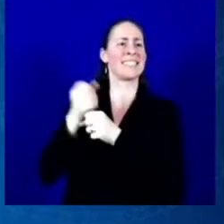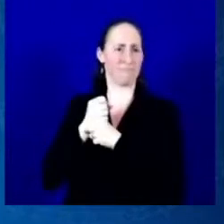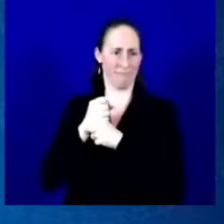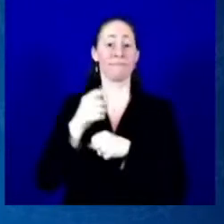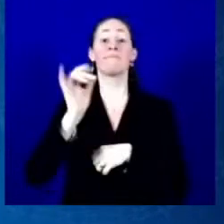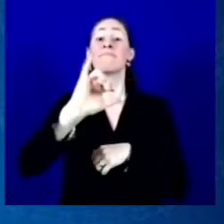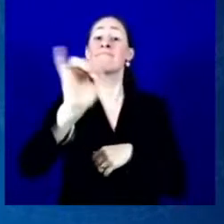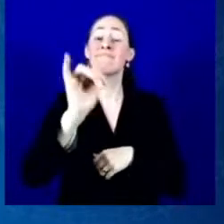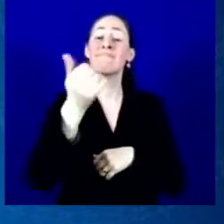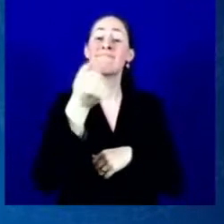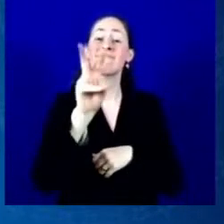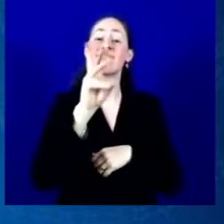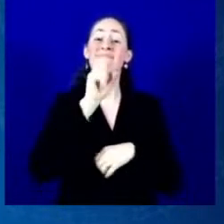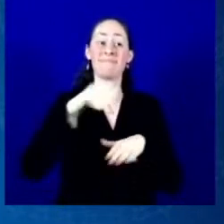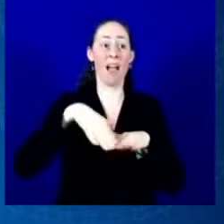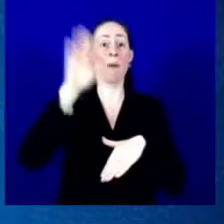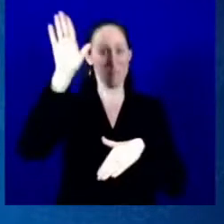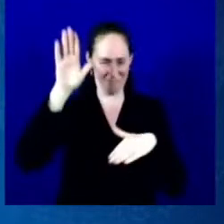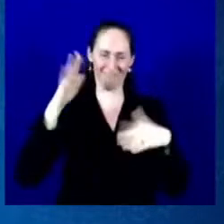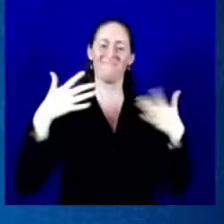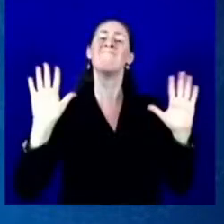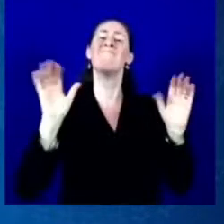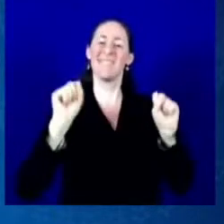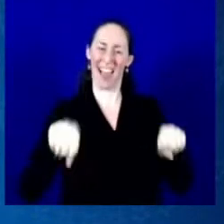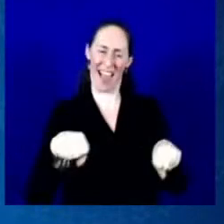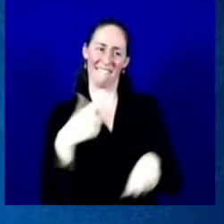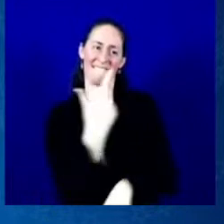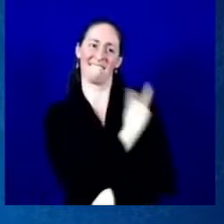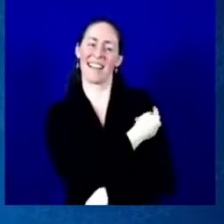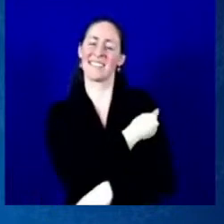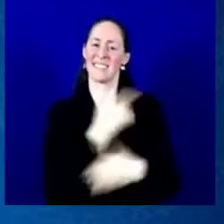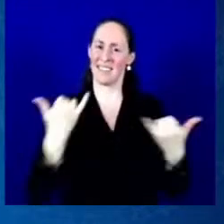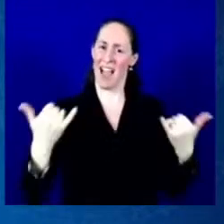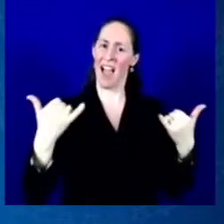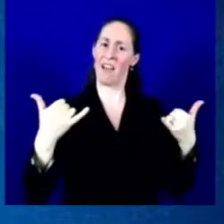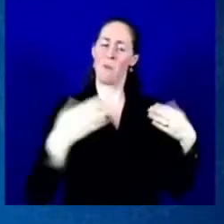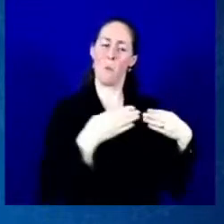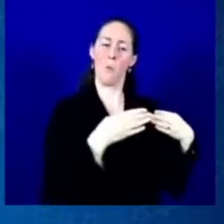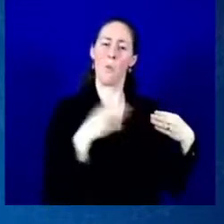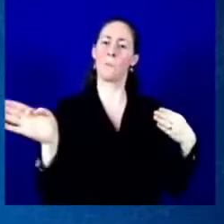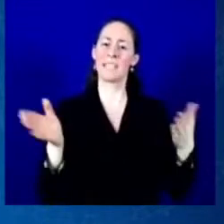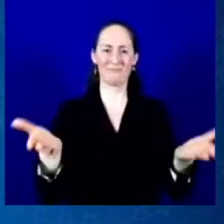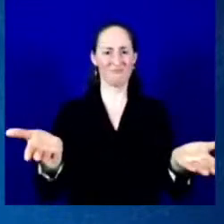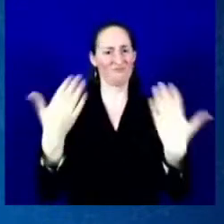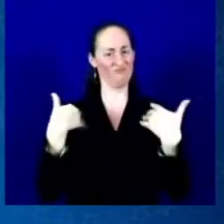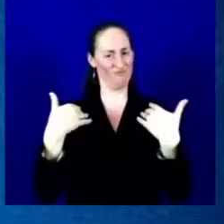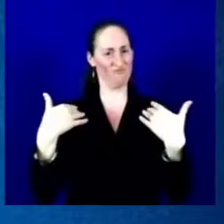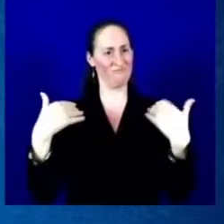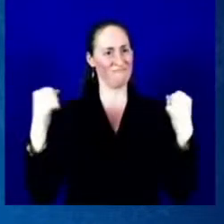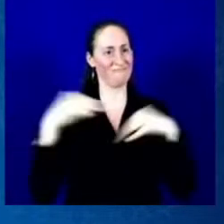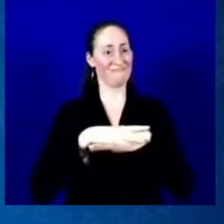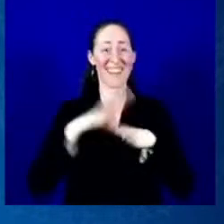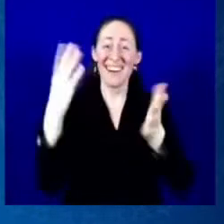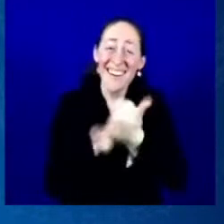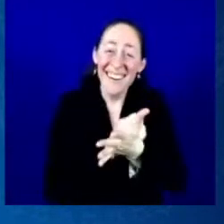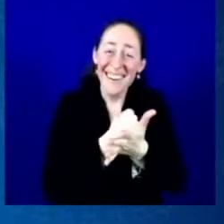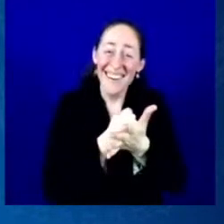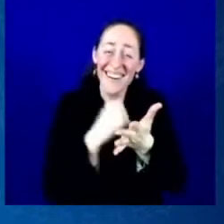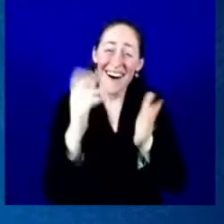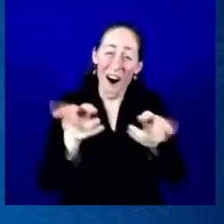is now eligible to get vaccinated right now, right away. Go get vaccinated,